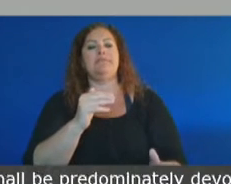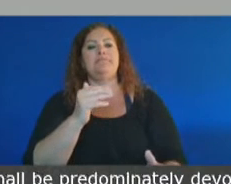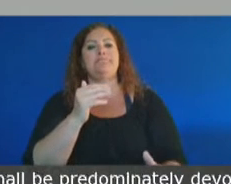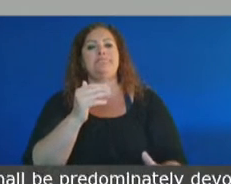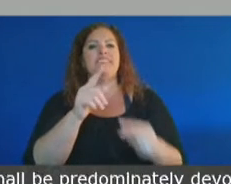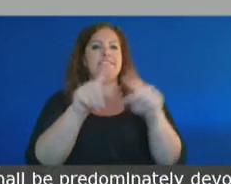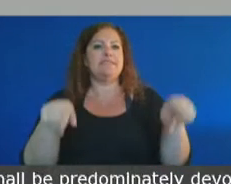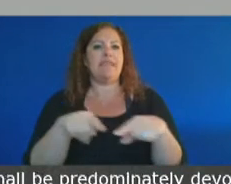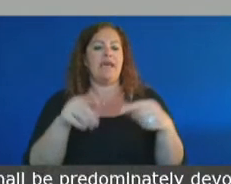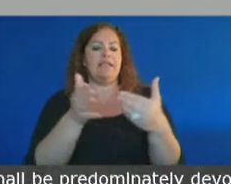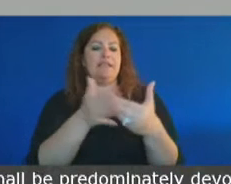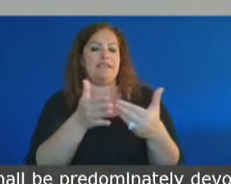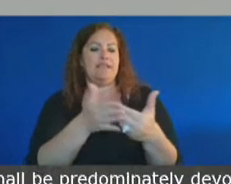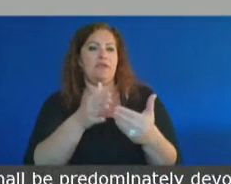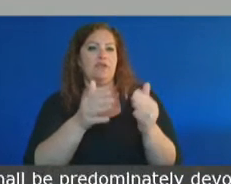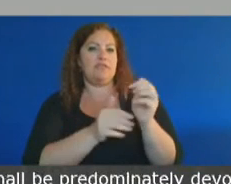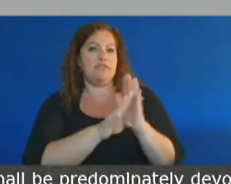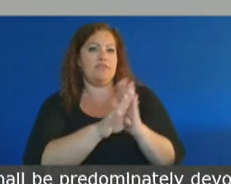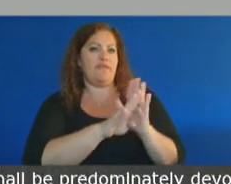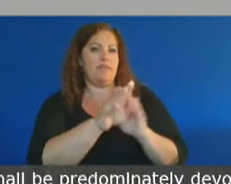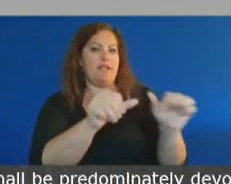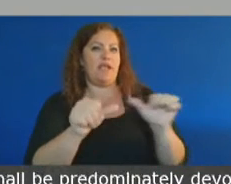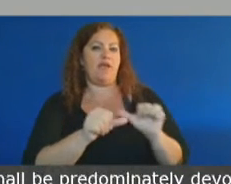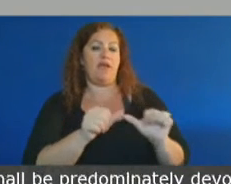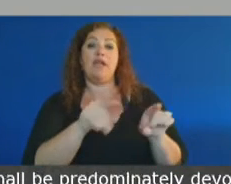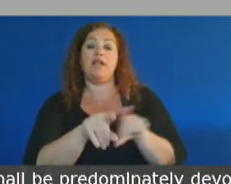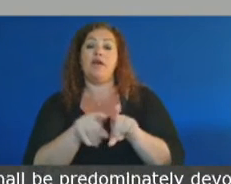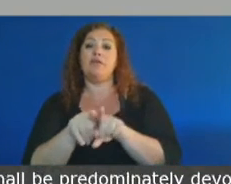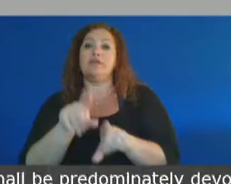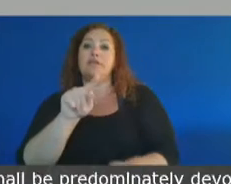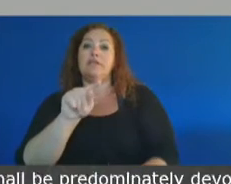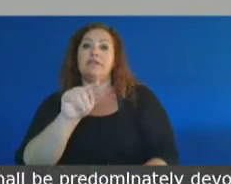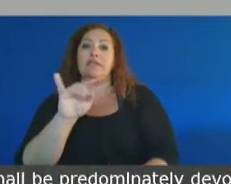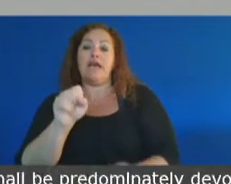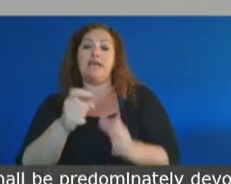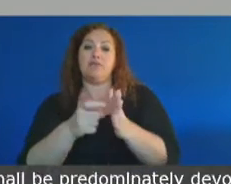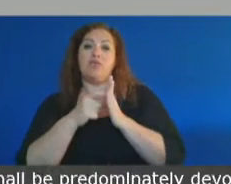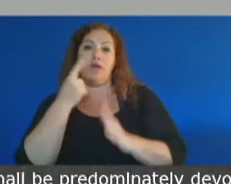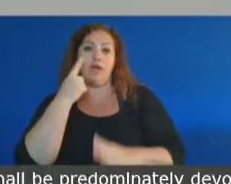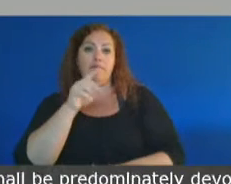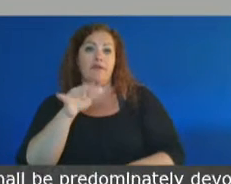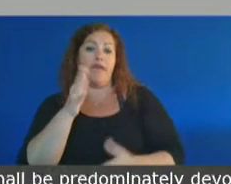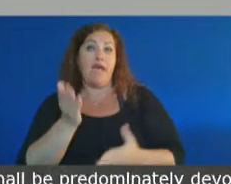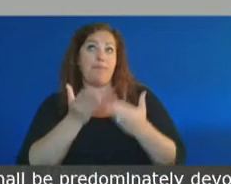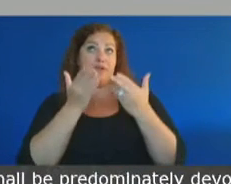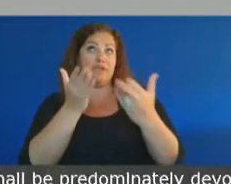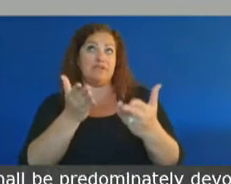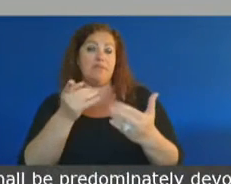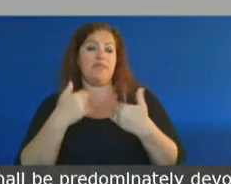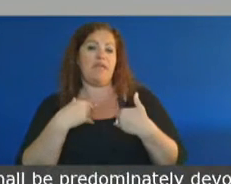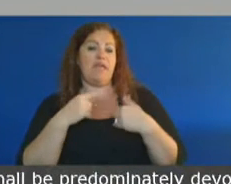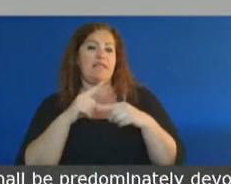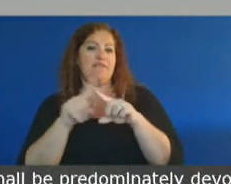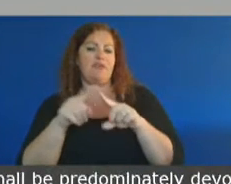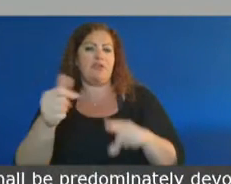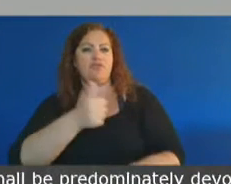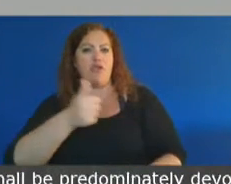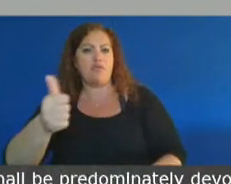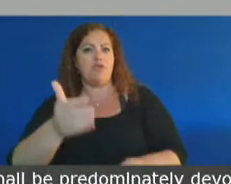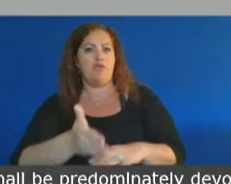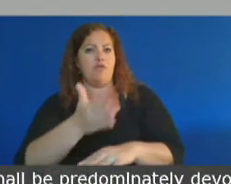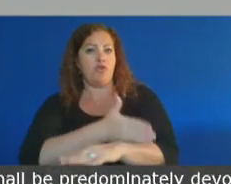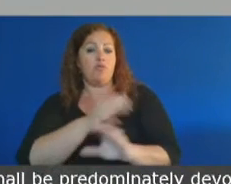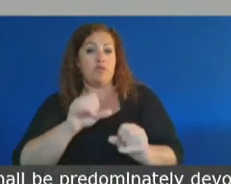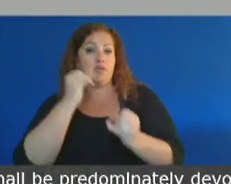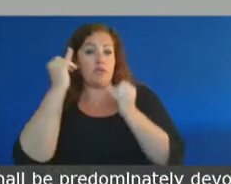each uh Development Area and also a TI was required for this petition uh there were quite a few Transportation improvements as you can imagine for a